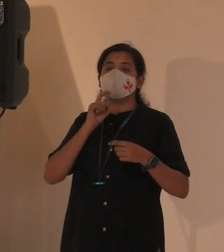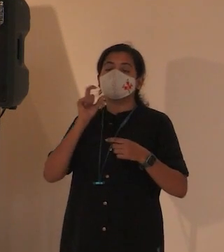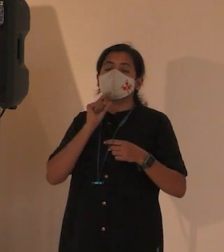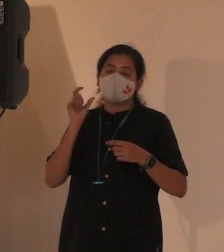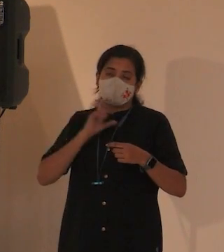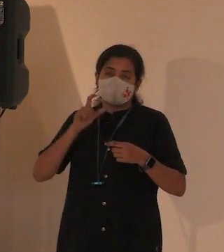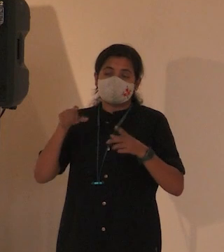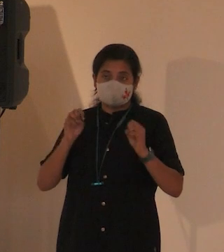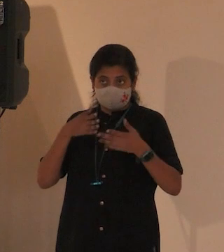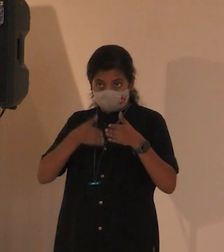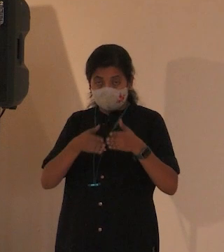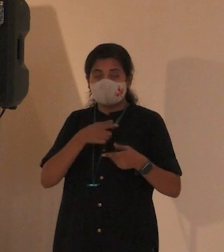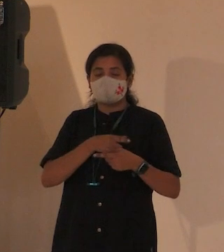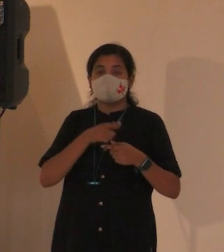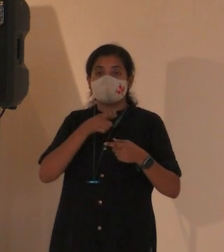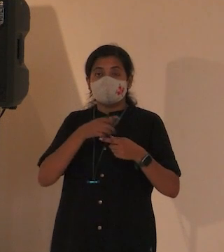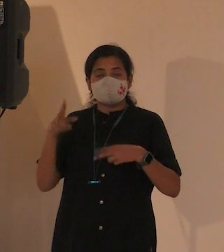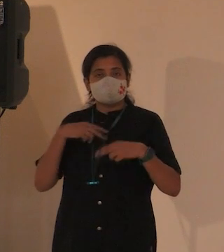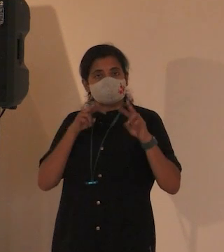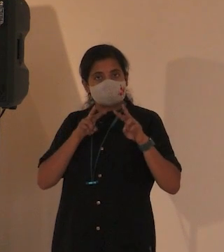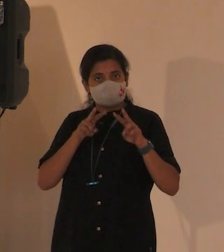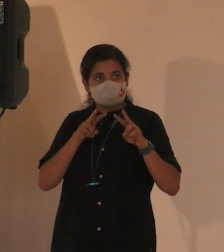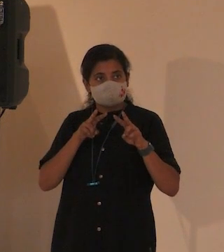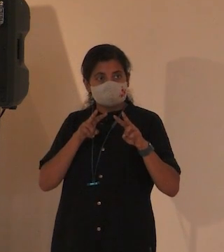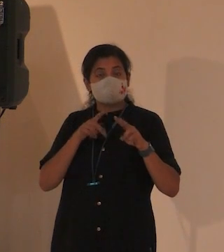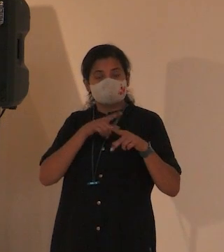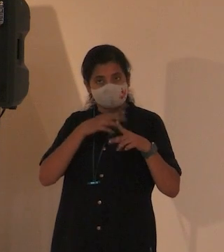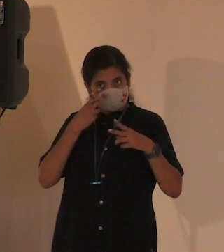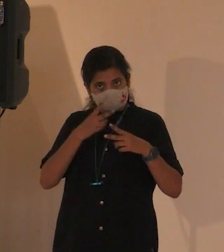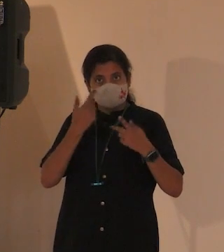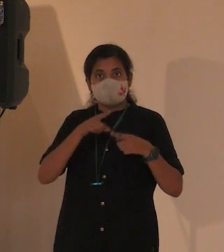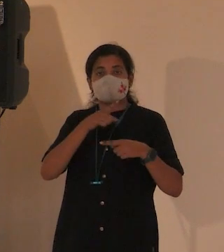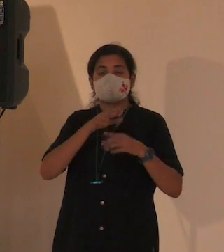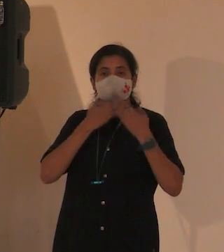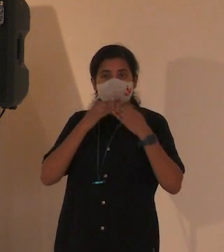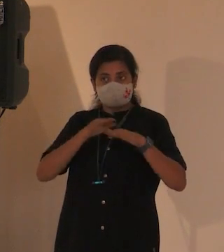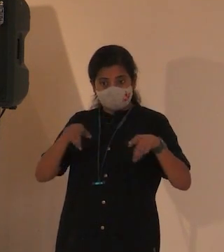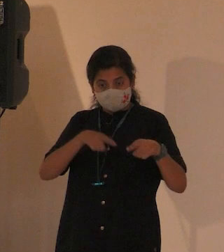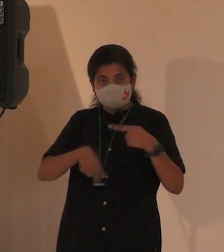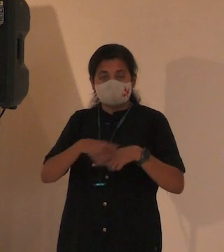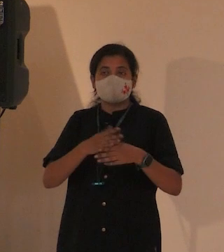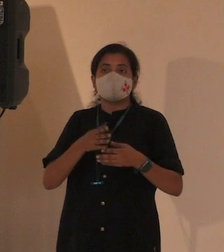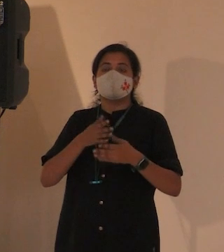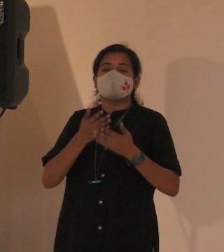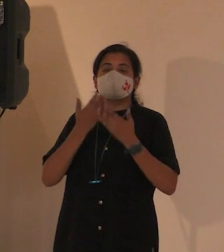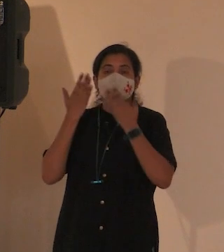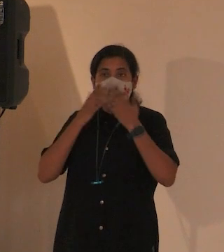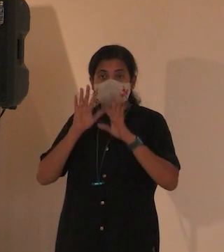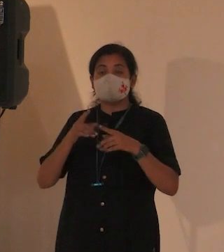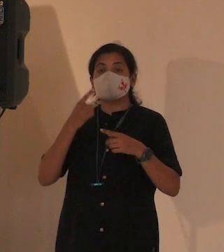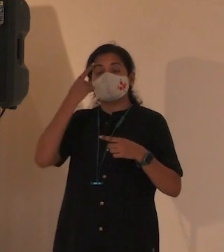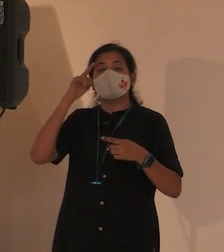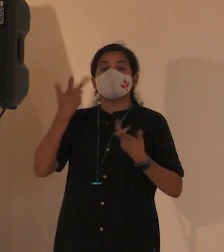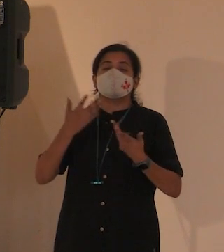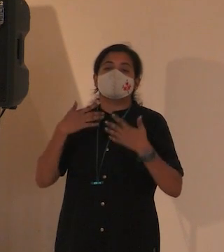and one of the visions of the St. John's was to give to its students a holistic education in health. So